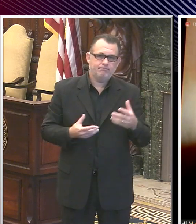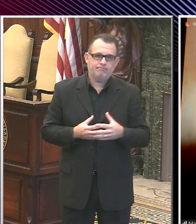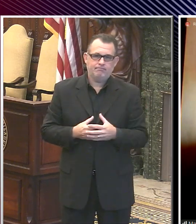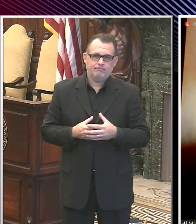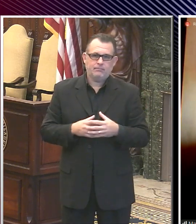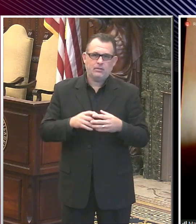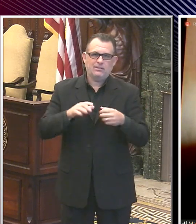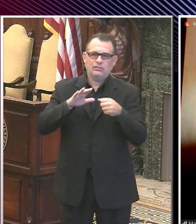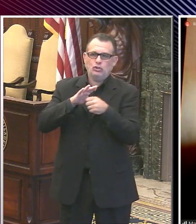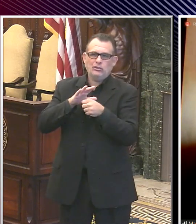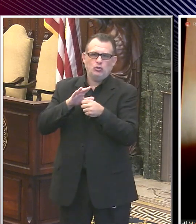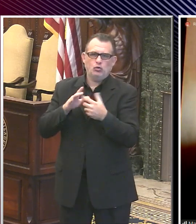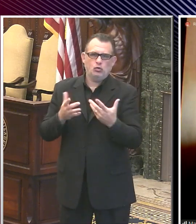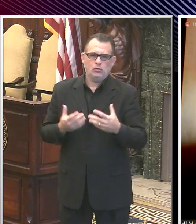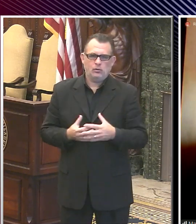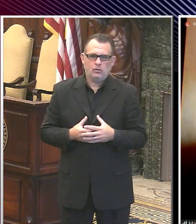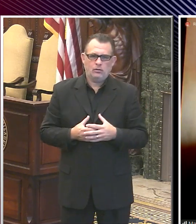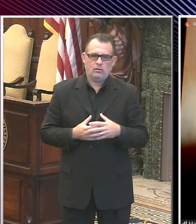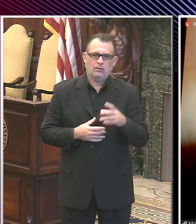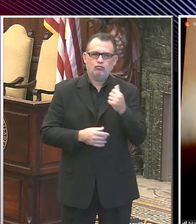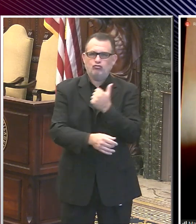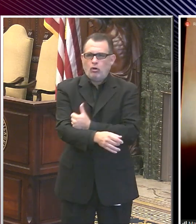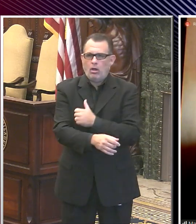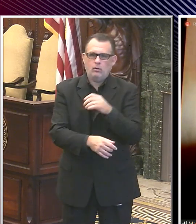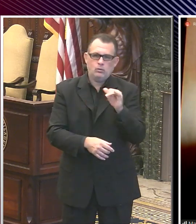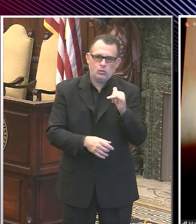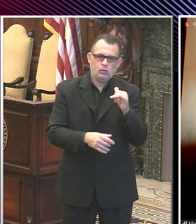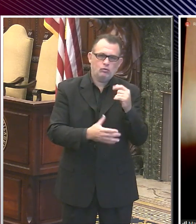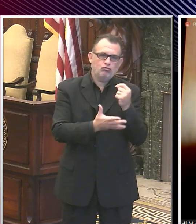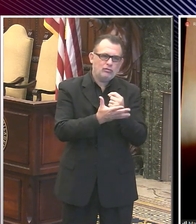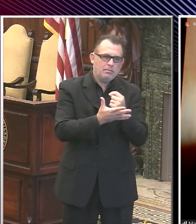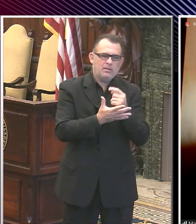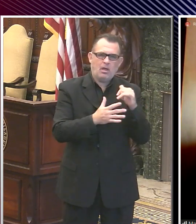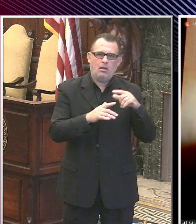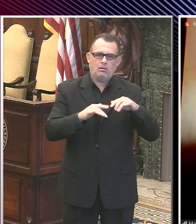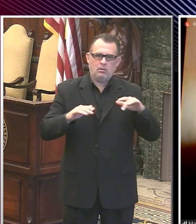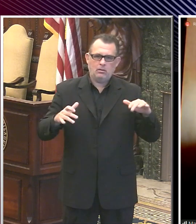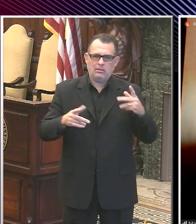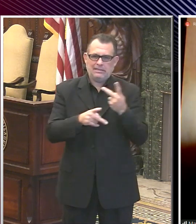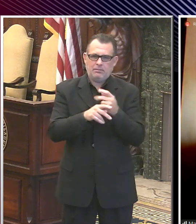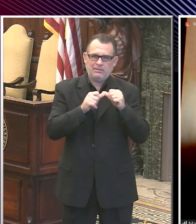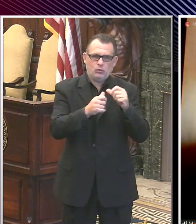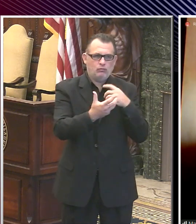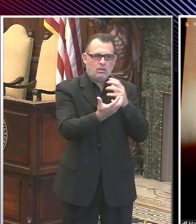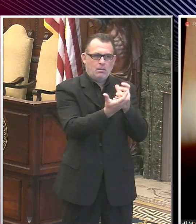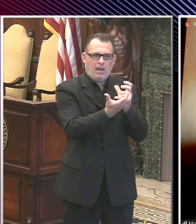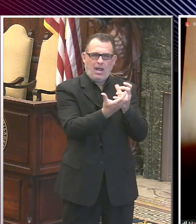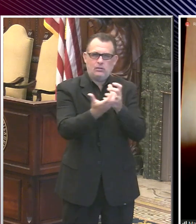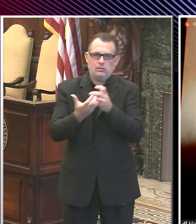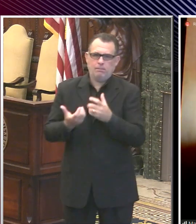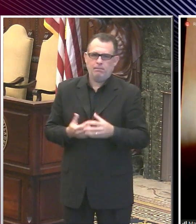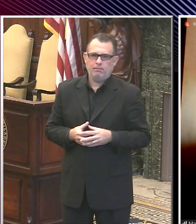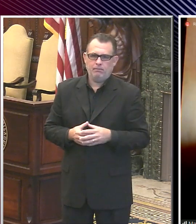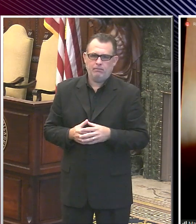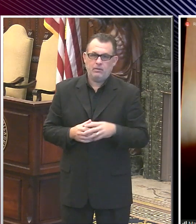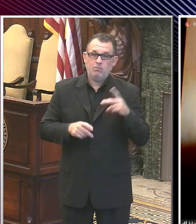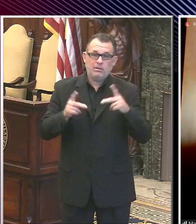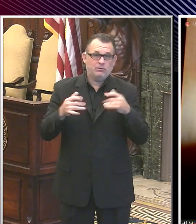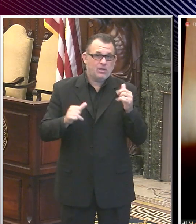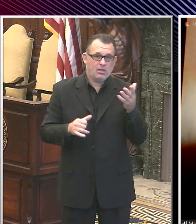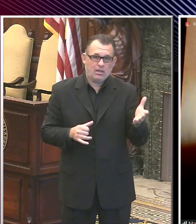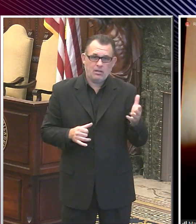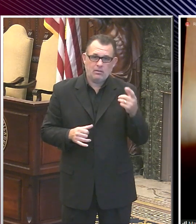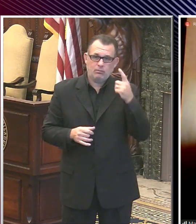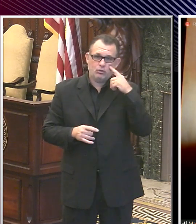shelter and drug treatment and the like. We will continue to do that and work with the folks that are there. We'll see what the judge says. I don't